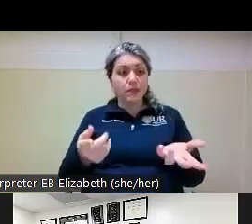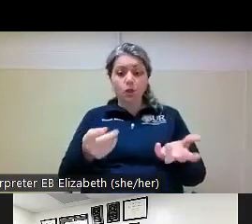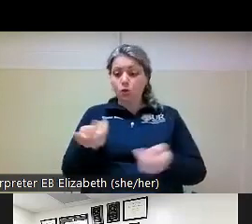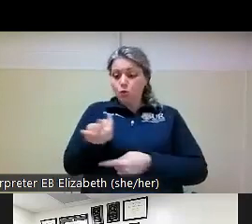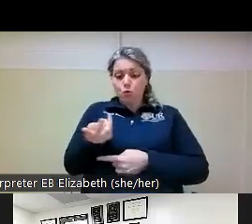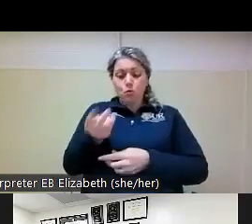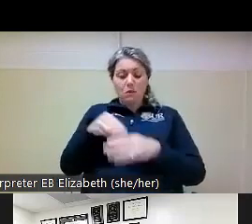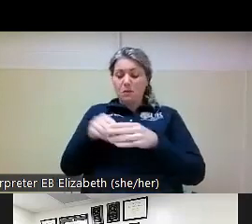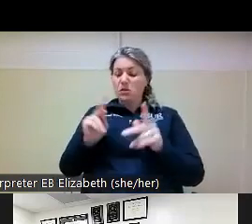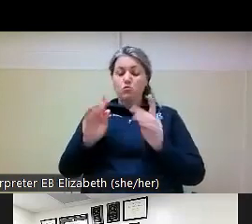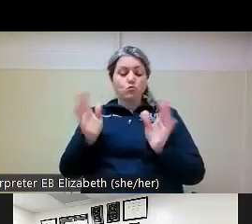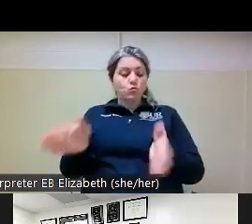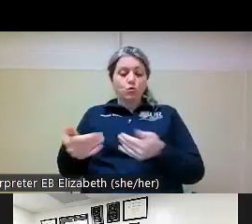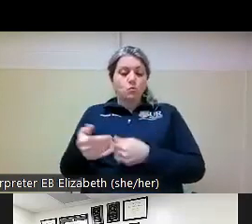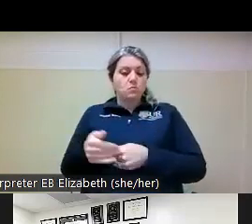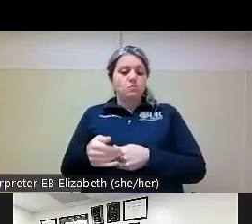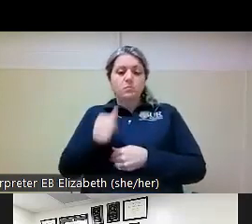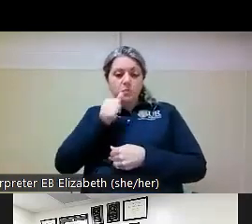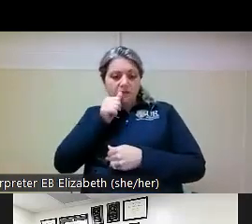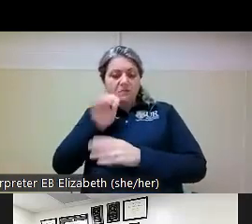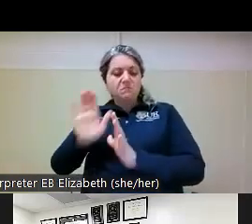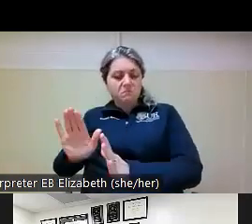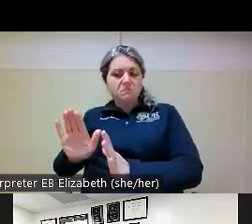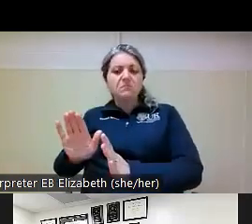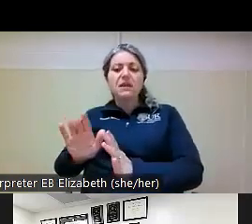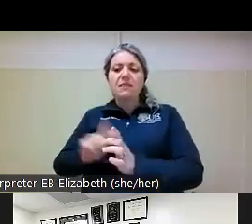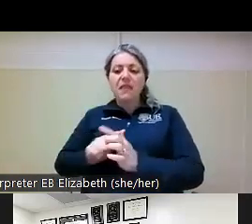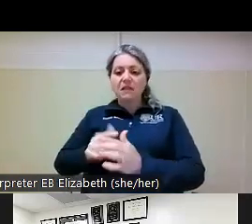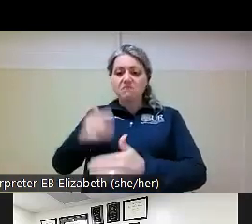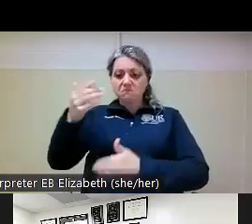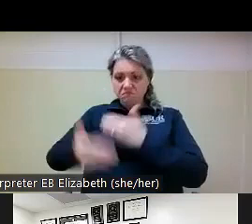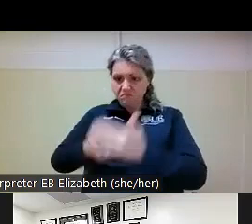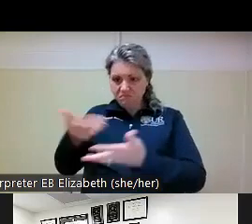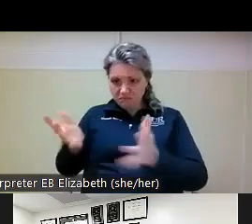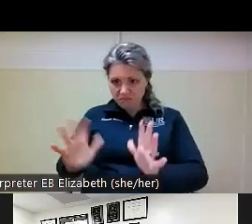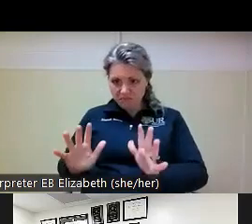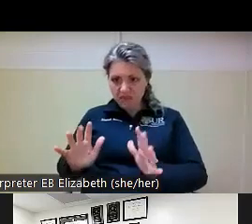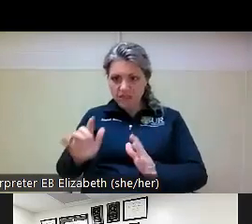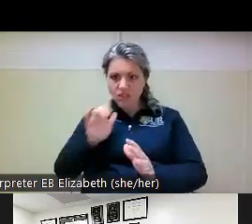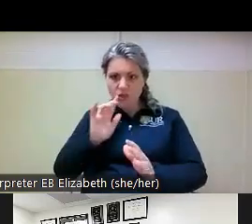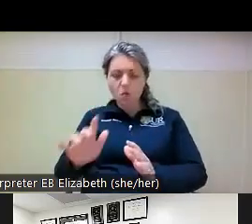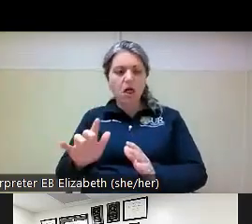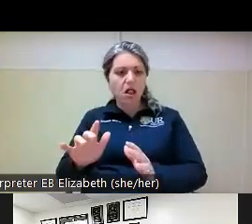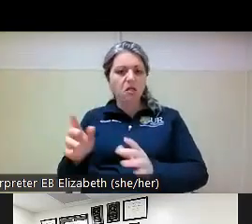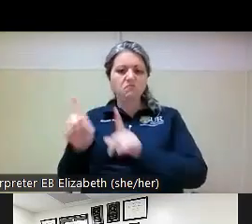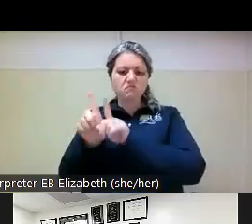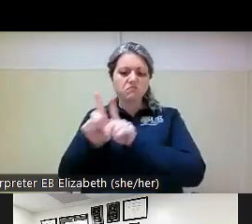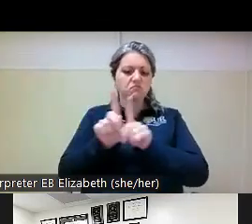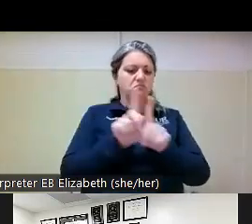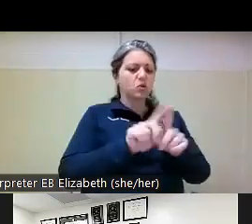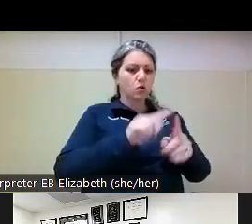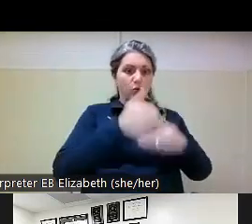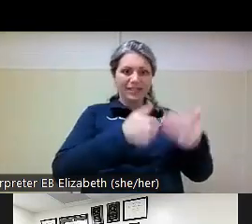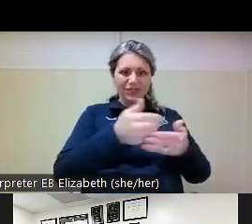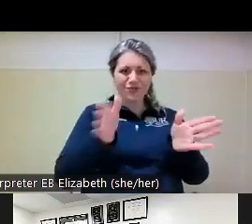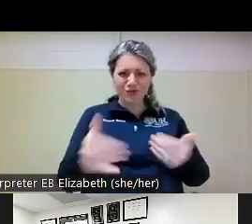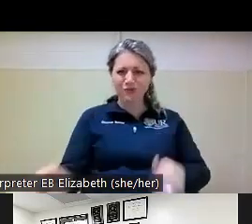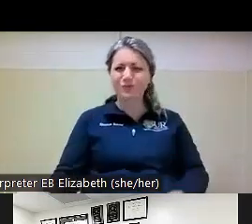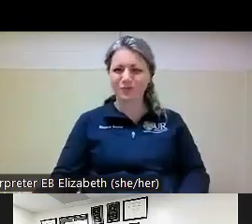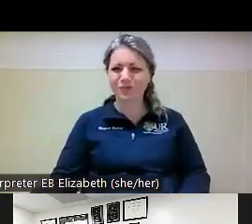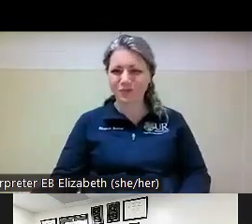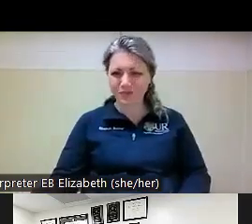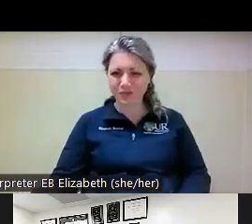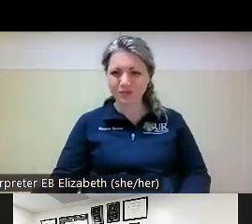once you're completed that part, then she'll walk you back to the procedure room, which again